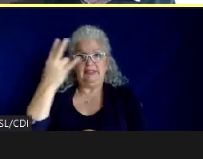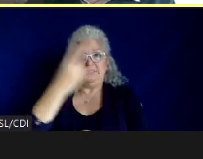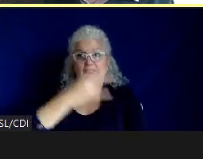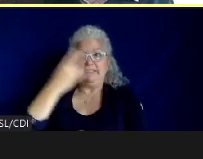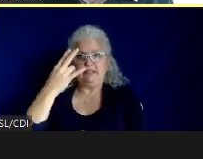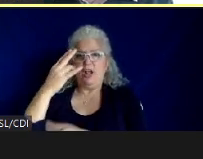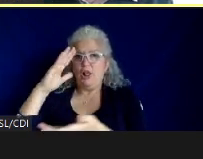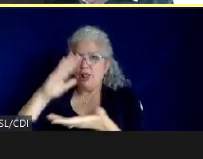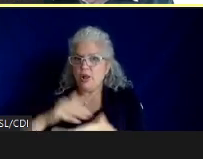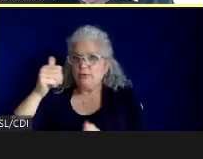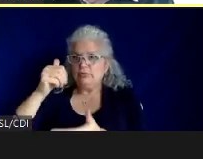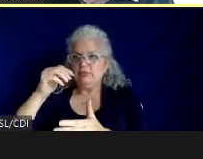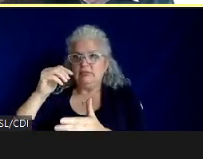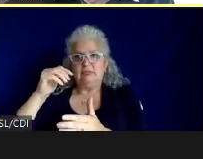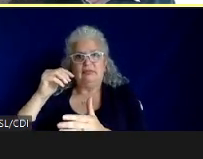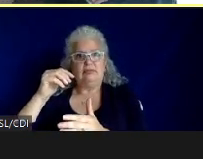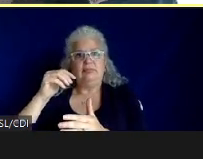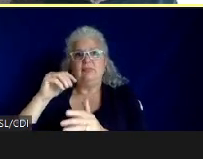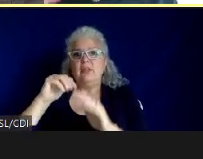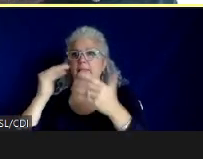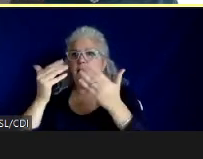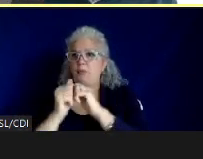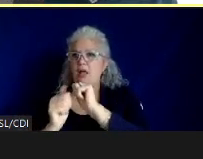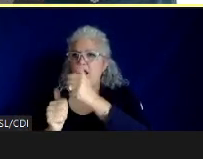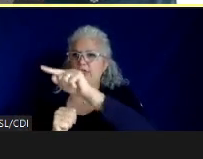there's a drop, and then it starts to increase again.